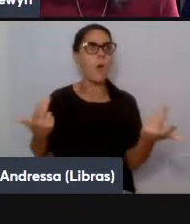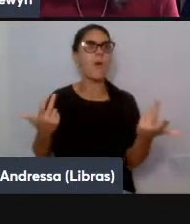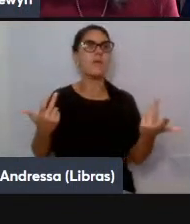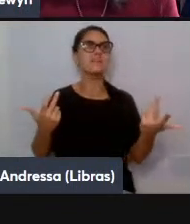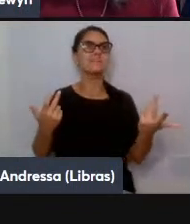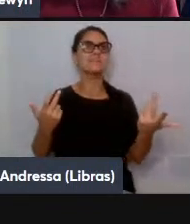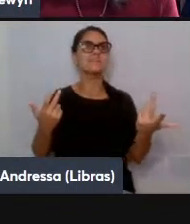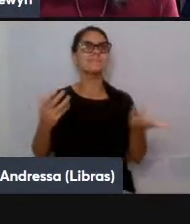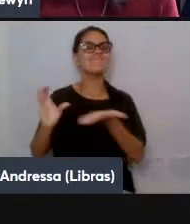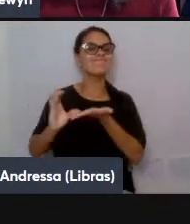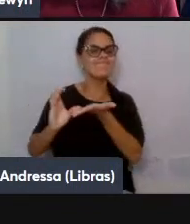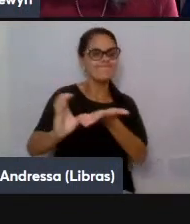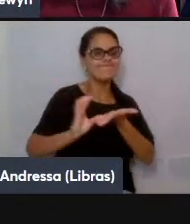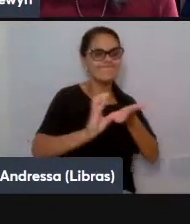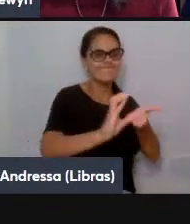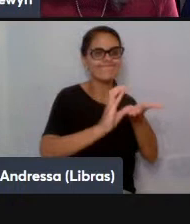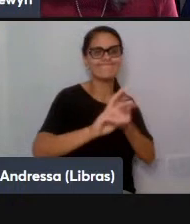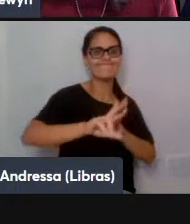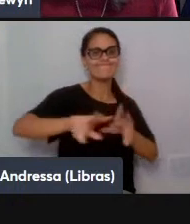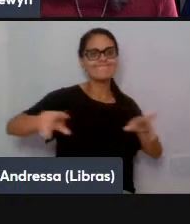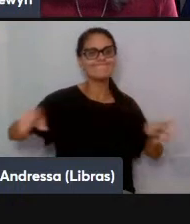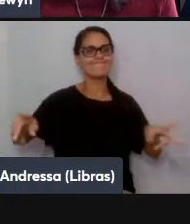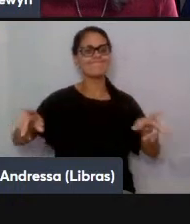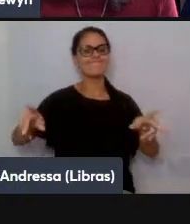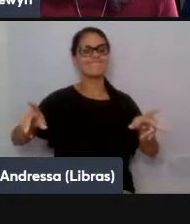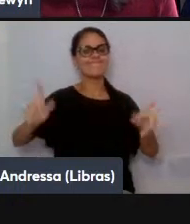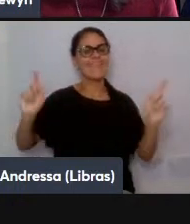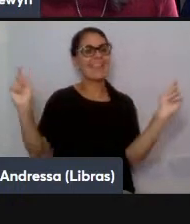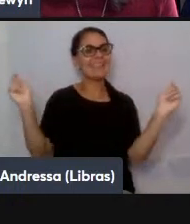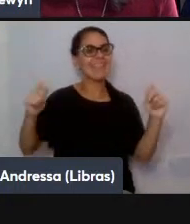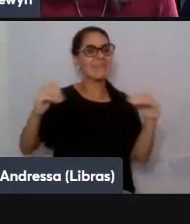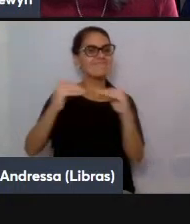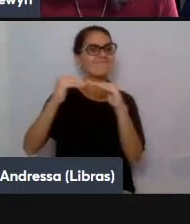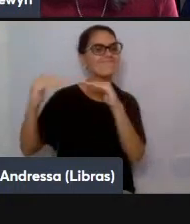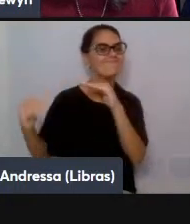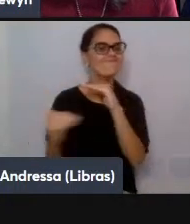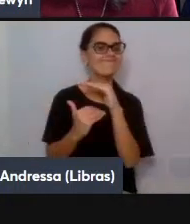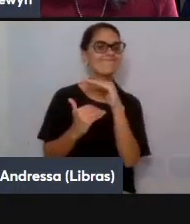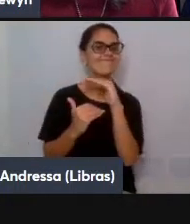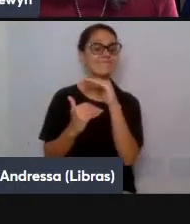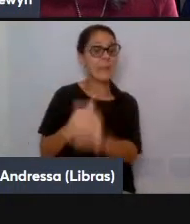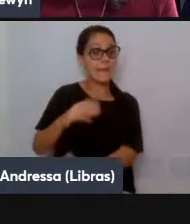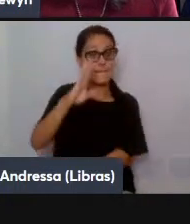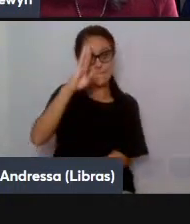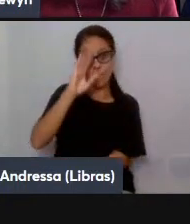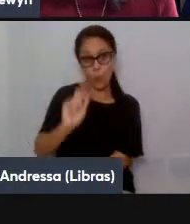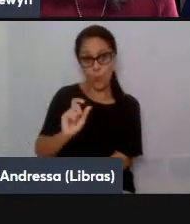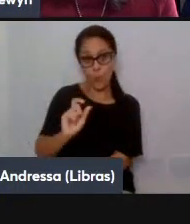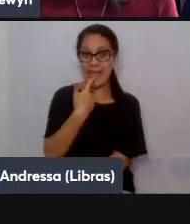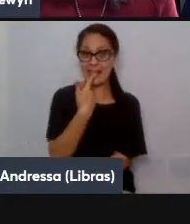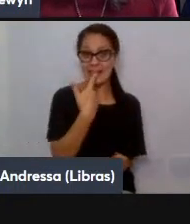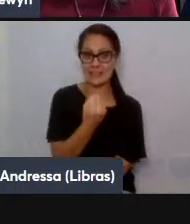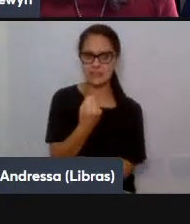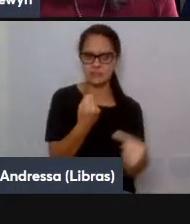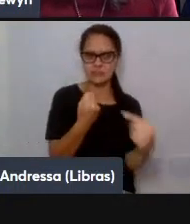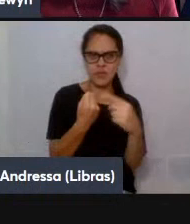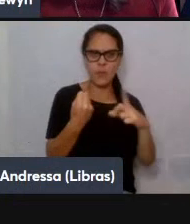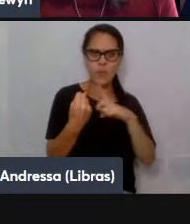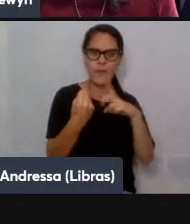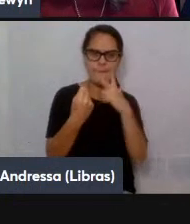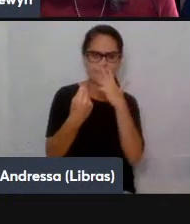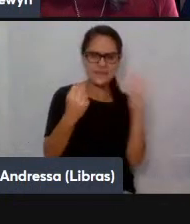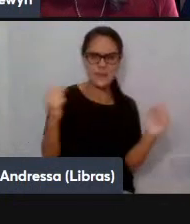recursos são distribuídos ainda são enormes, e a língua é uma das formas em que isso